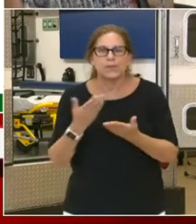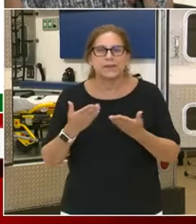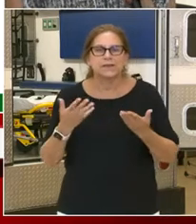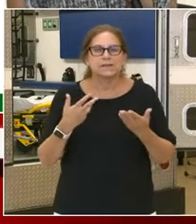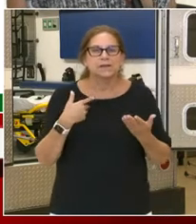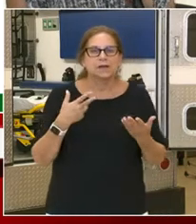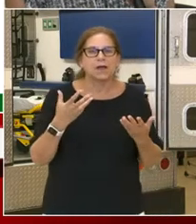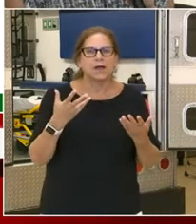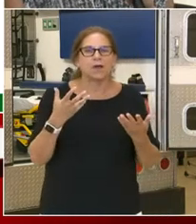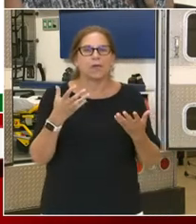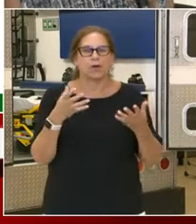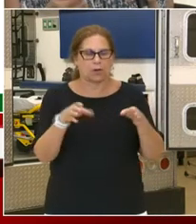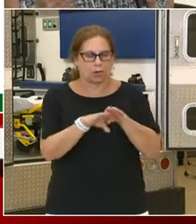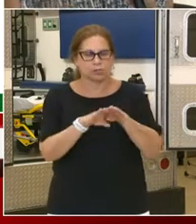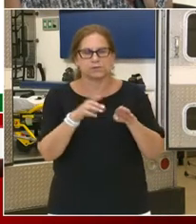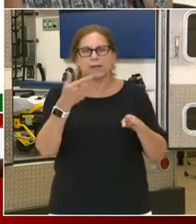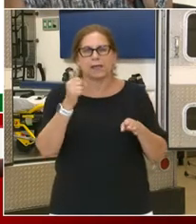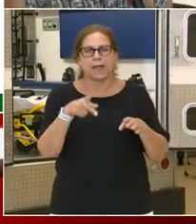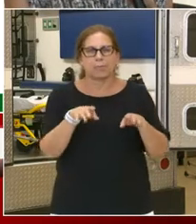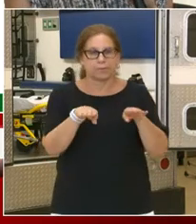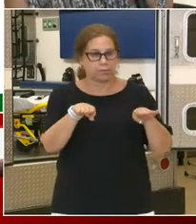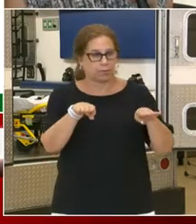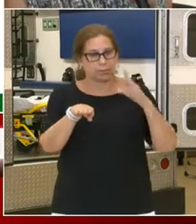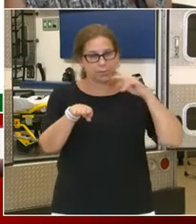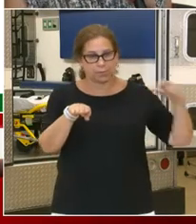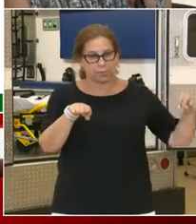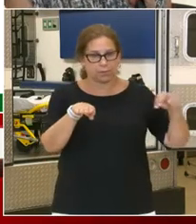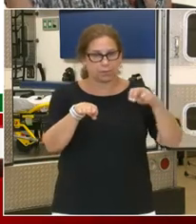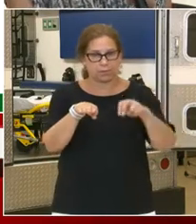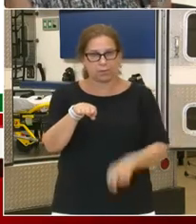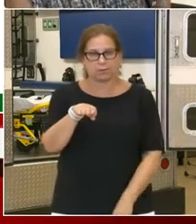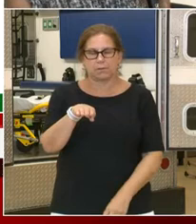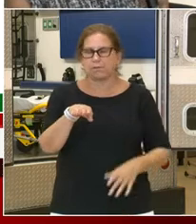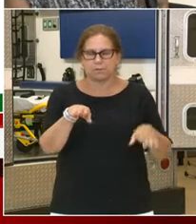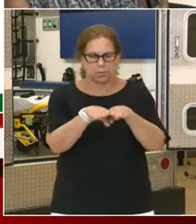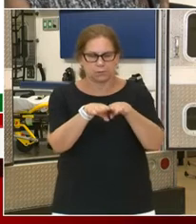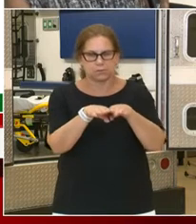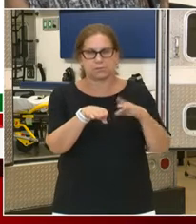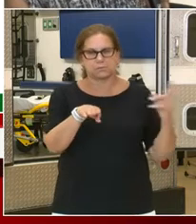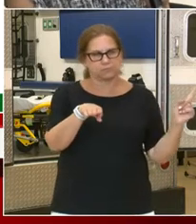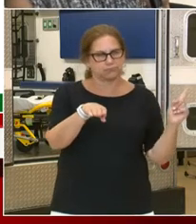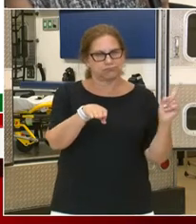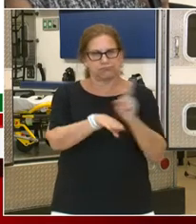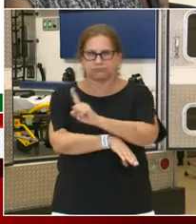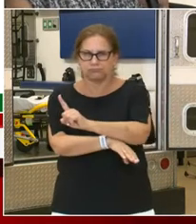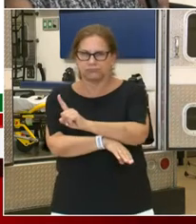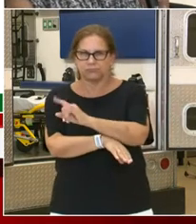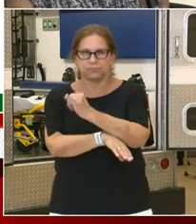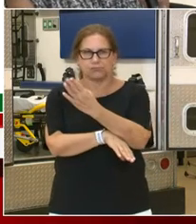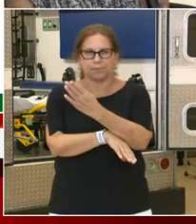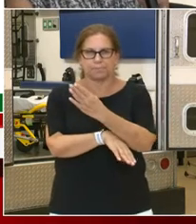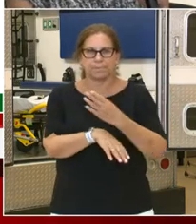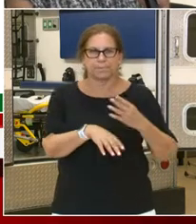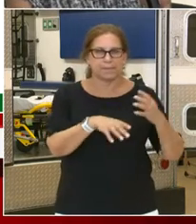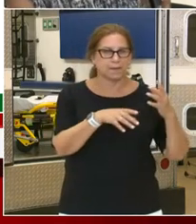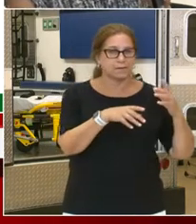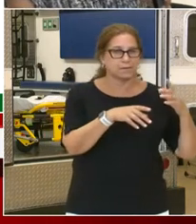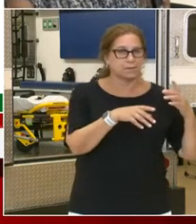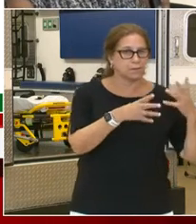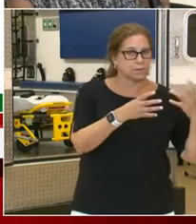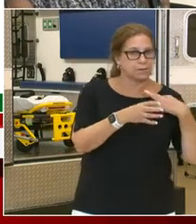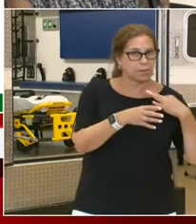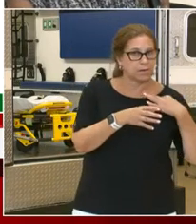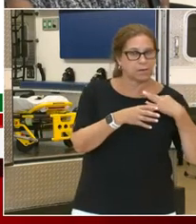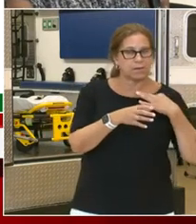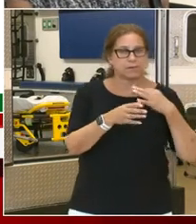people understand their interests and what's available and connect with the right training, education, career opportunities that they're seeking. And so we're